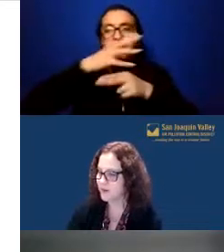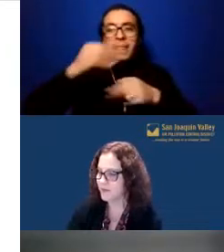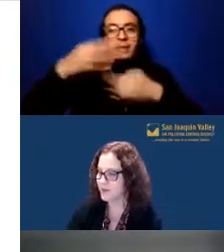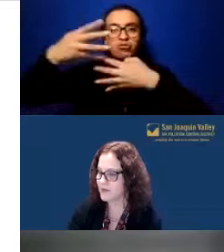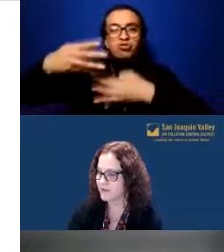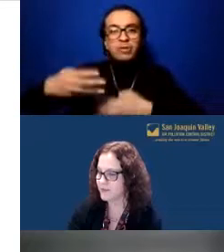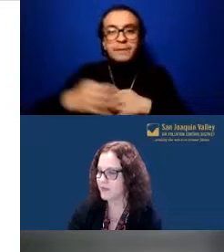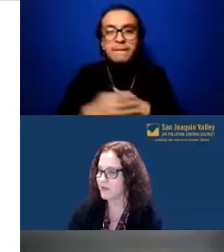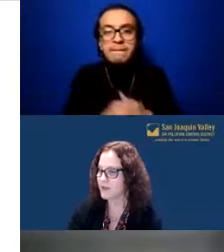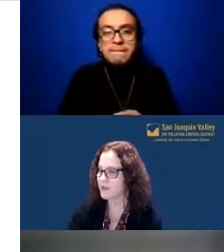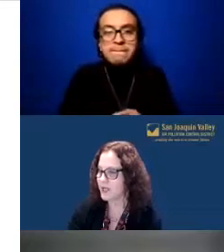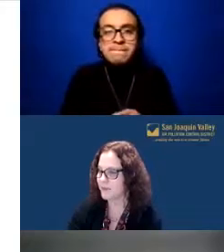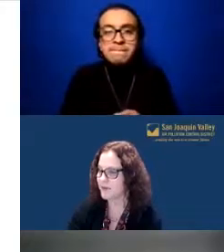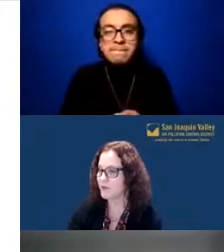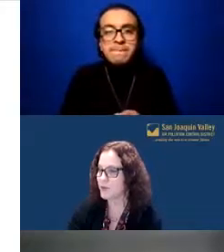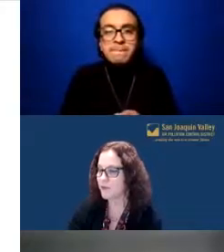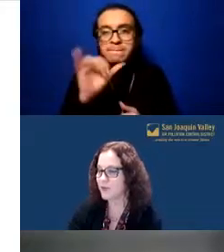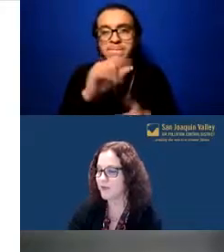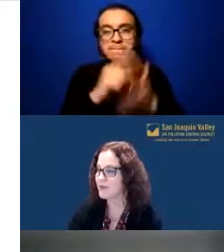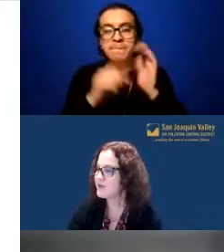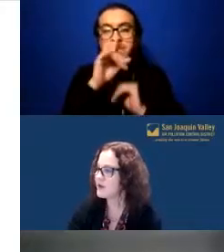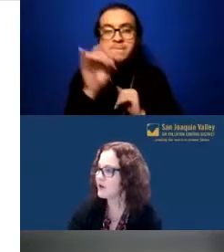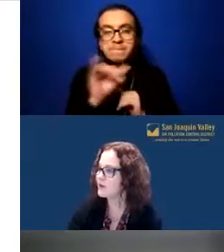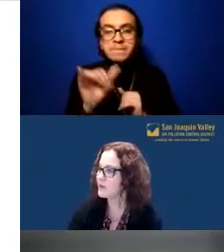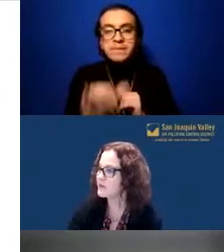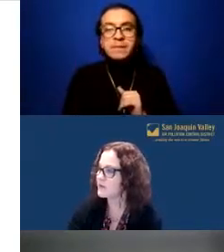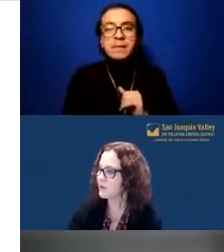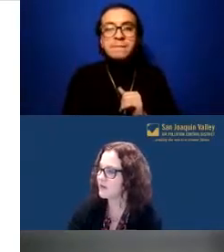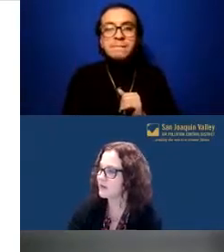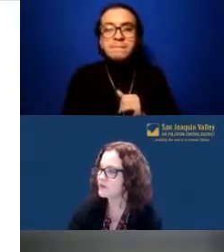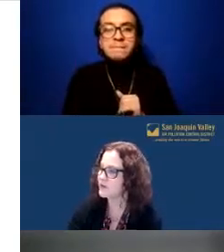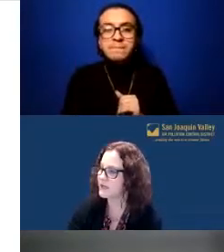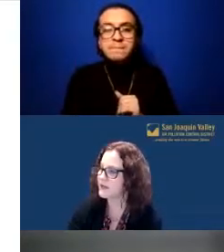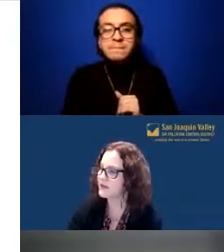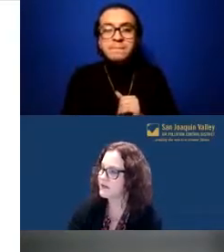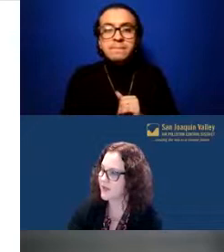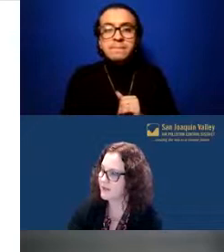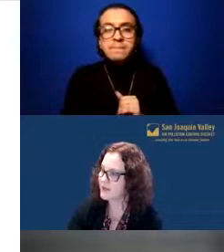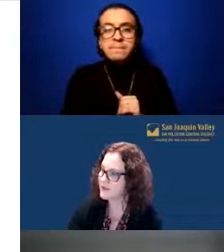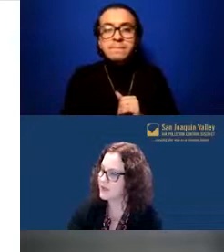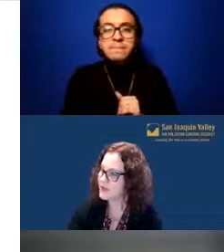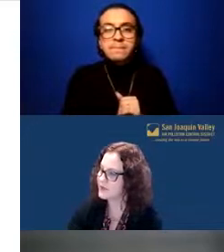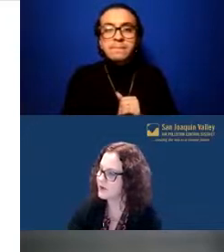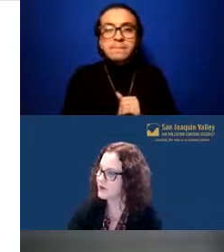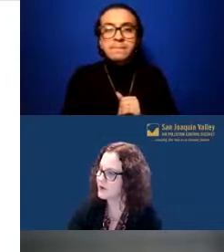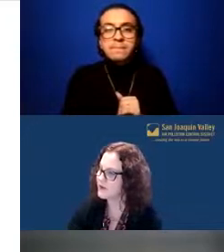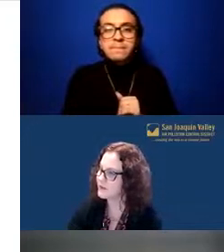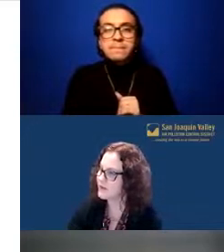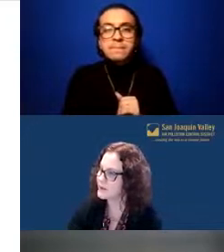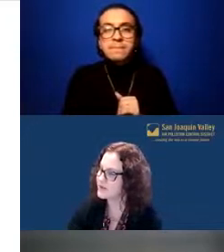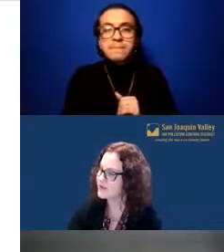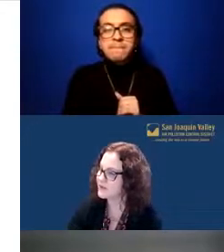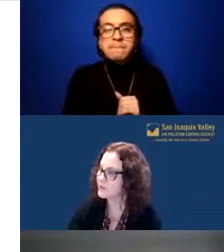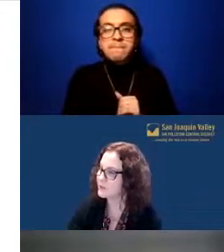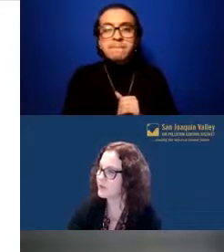talked about, the participant button and the chat button. When you click those, it calls open to the right of your screen that list. So here was the call and